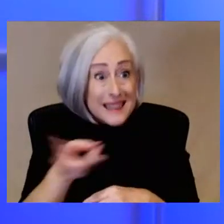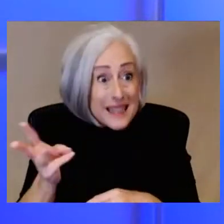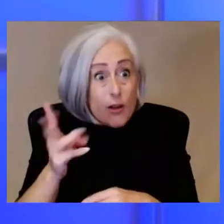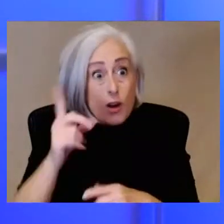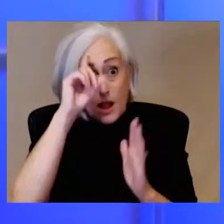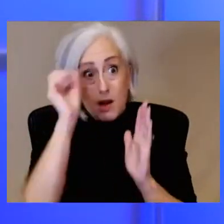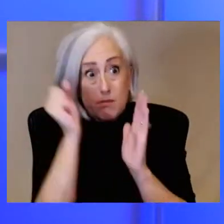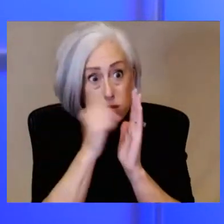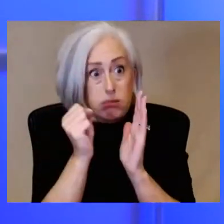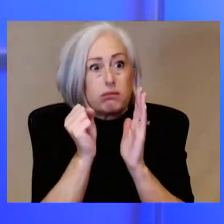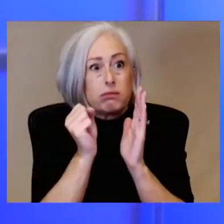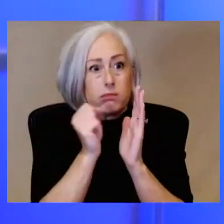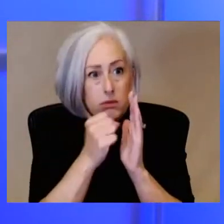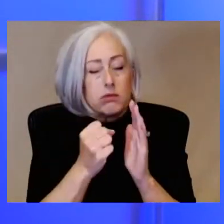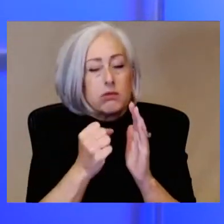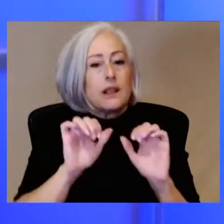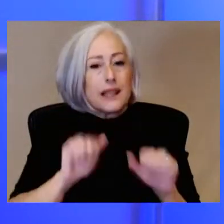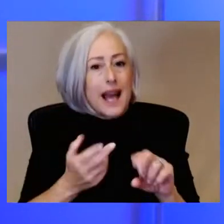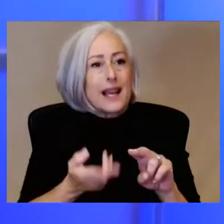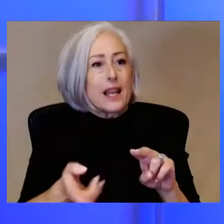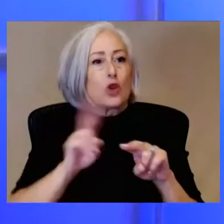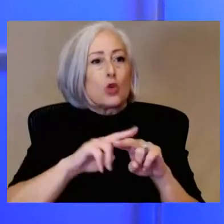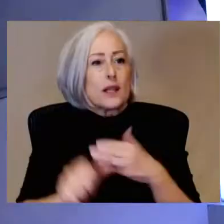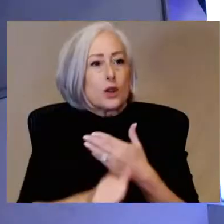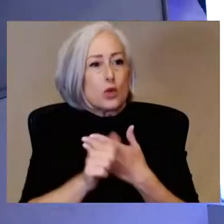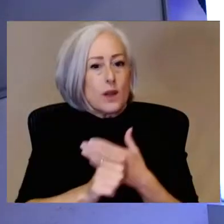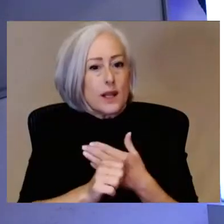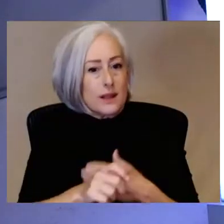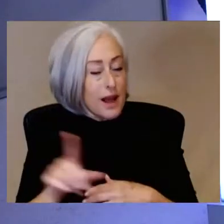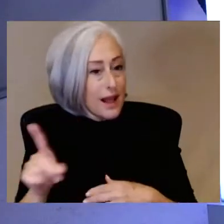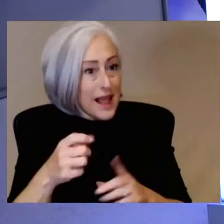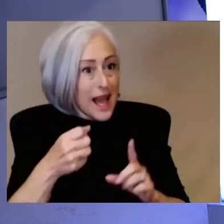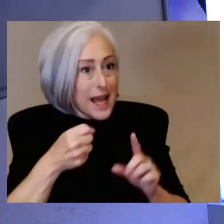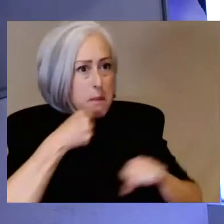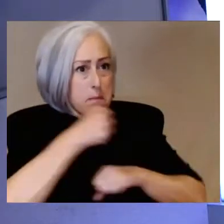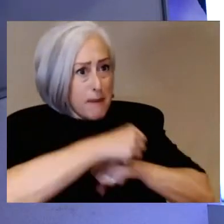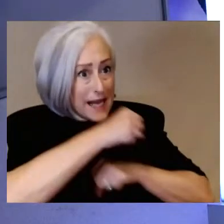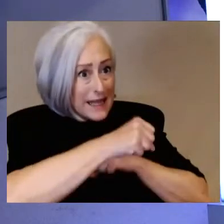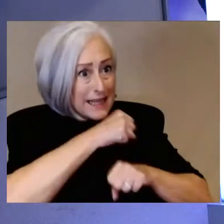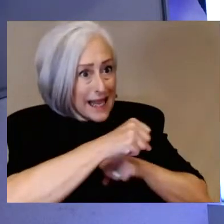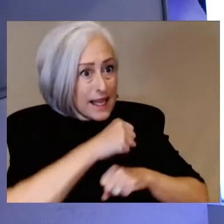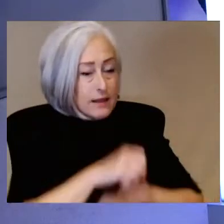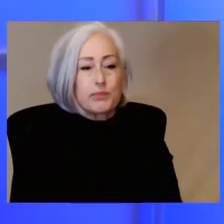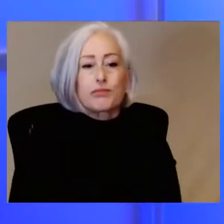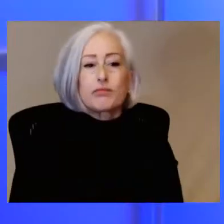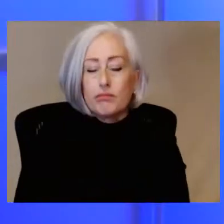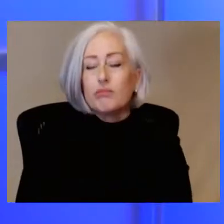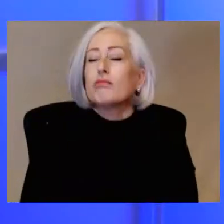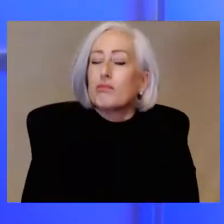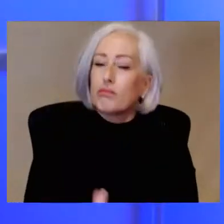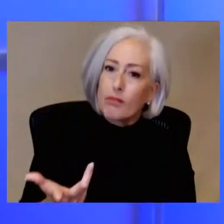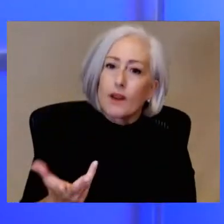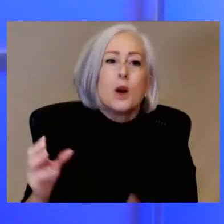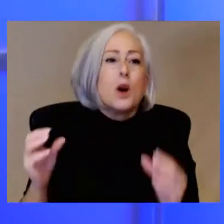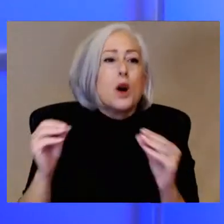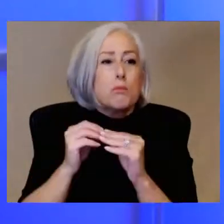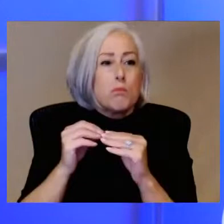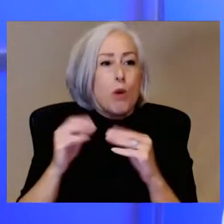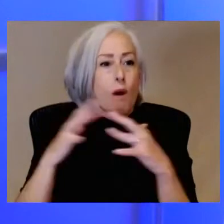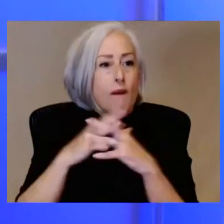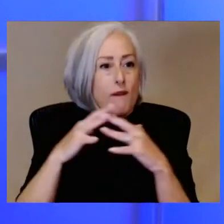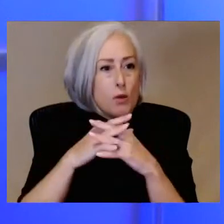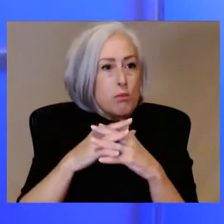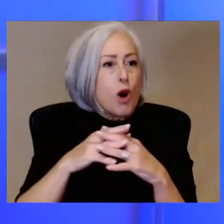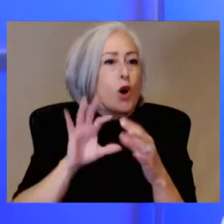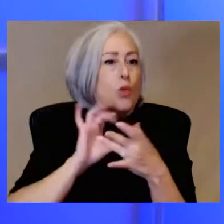can add up. It appears. You see it like in boxing and things like that. Boxing, and then with football, it's more the collegiate and NFL as